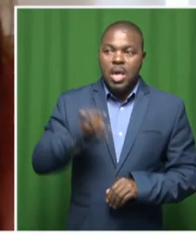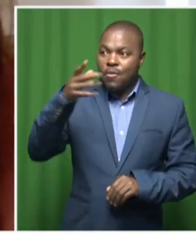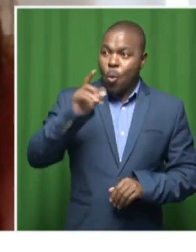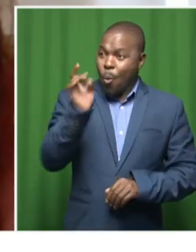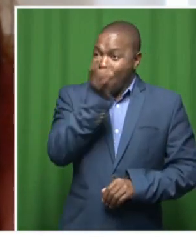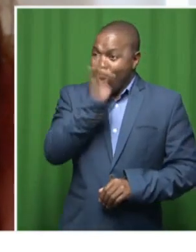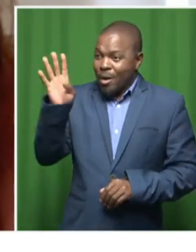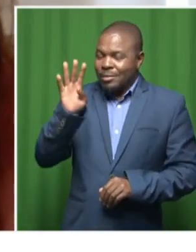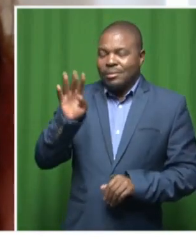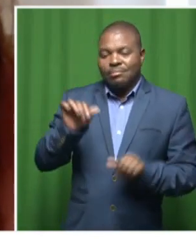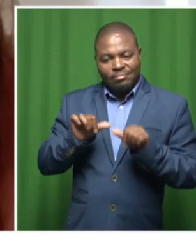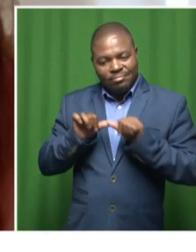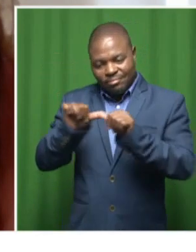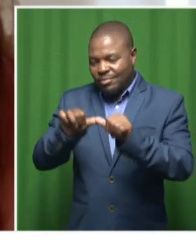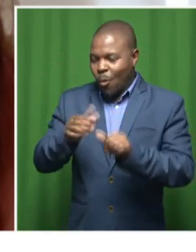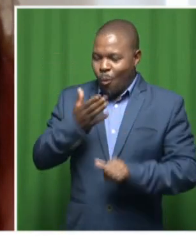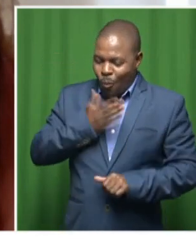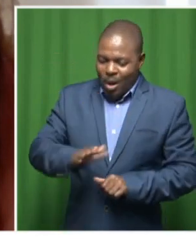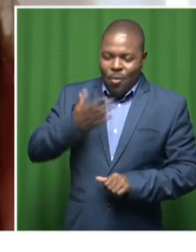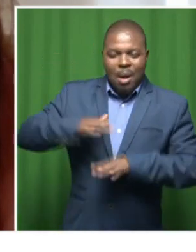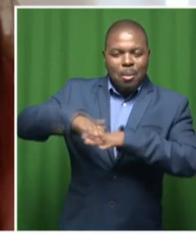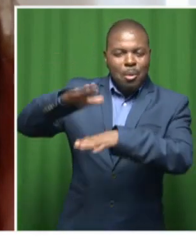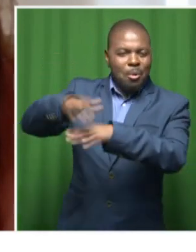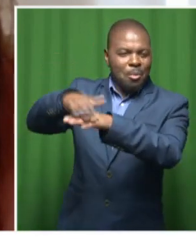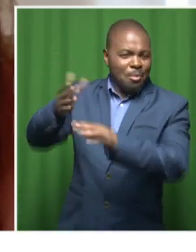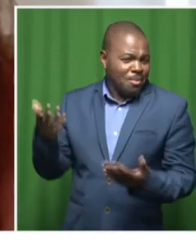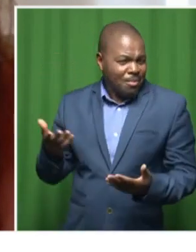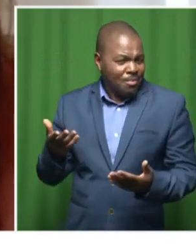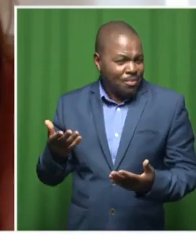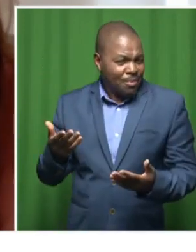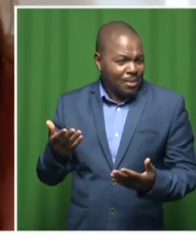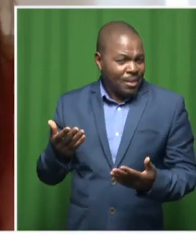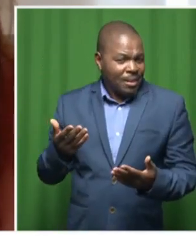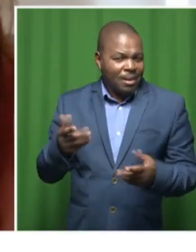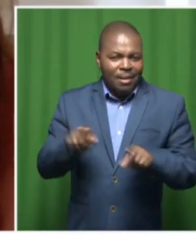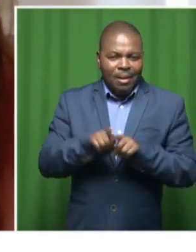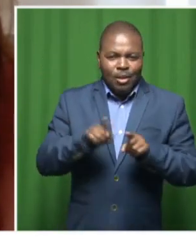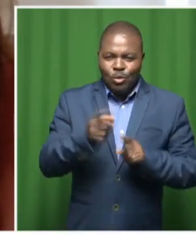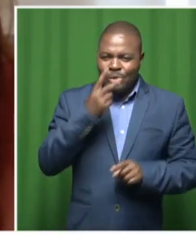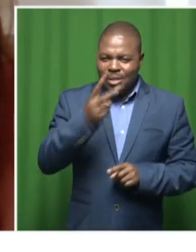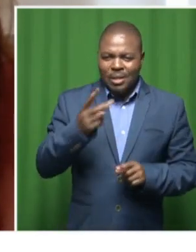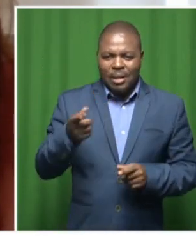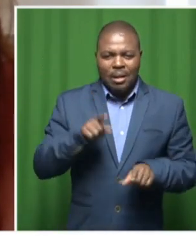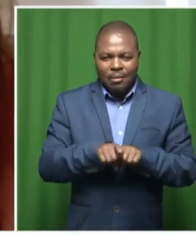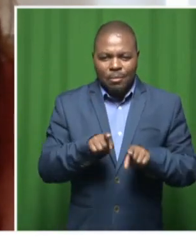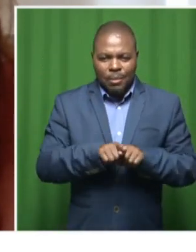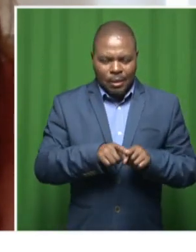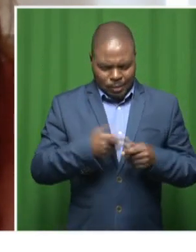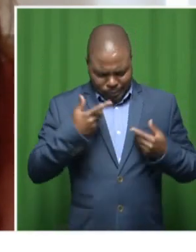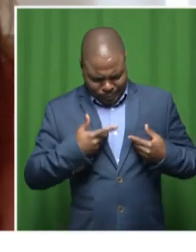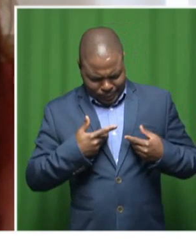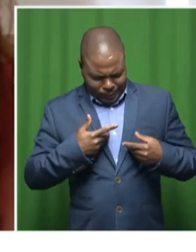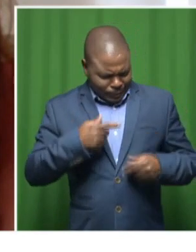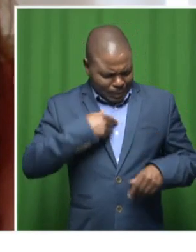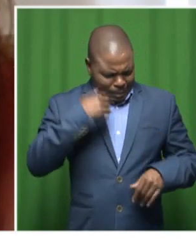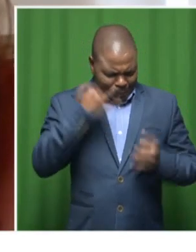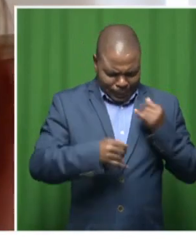go under the knife once, you're going to keep going back because you're going to see, all these, errors that you need to